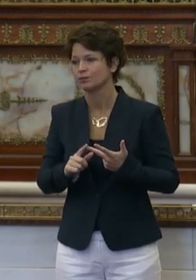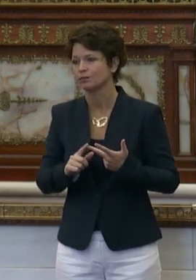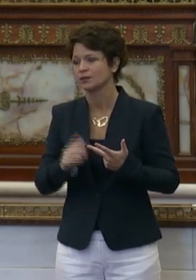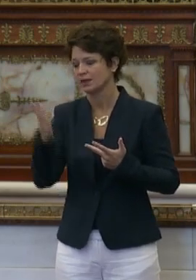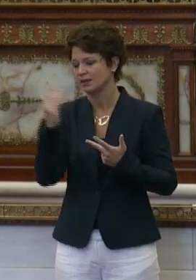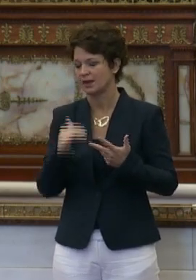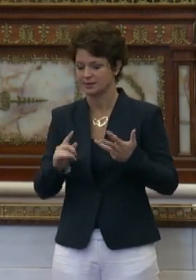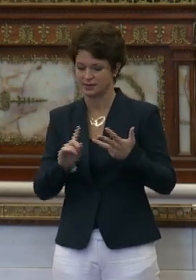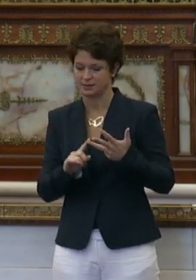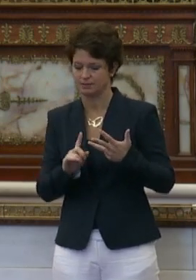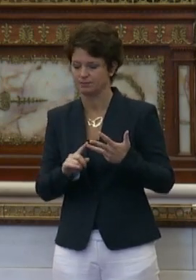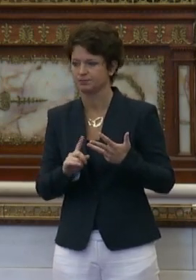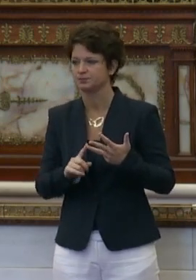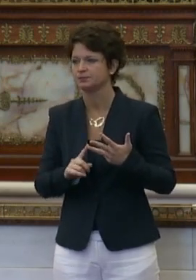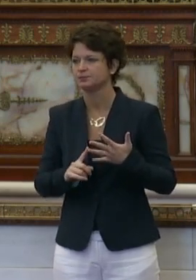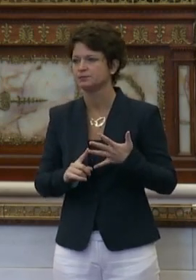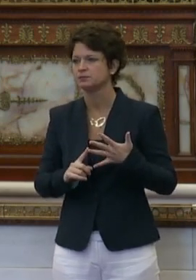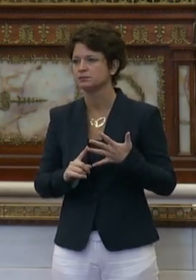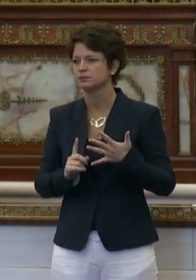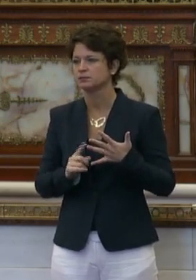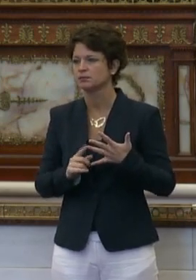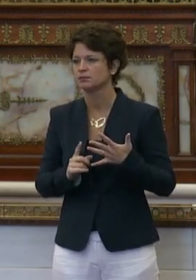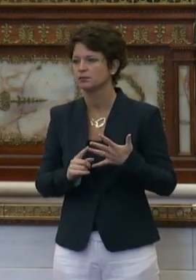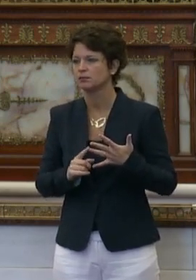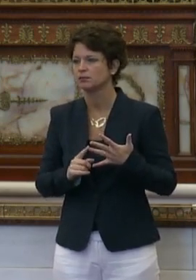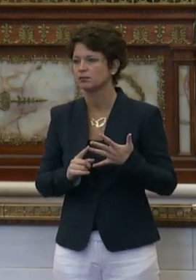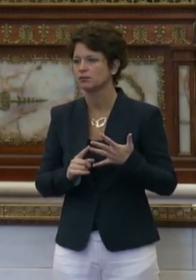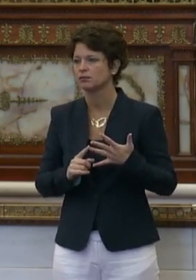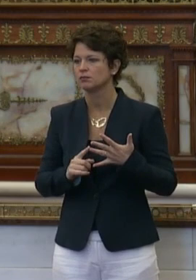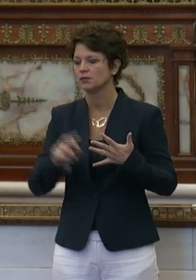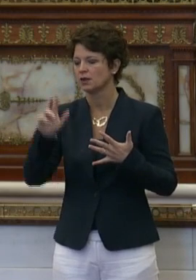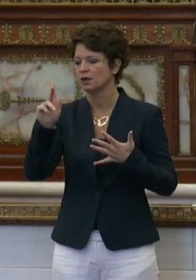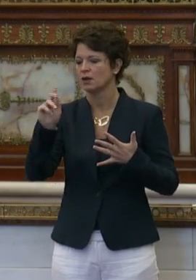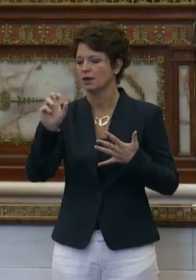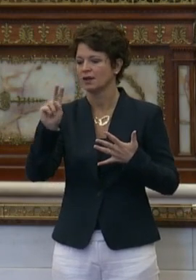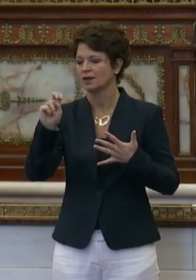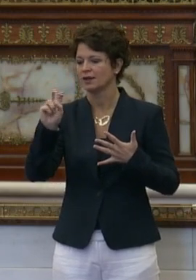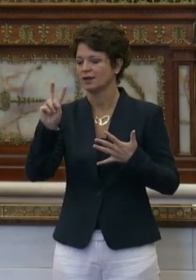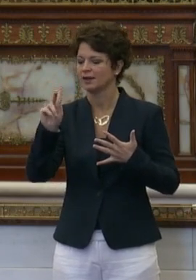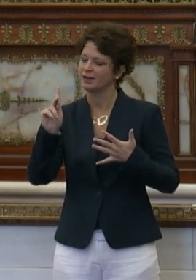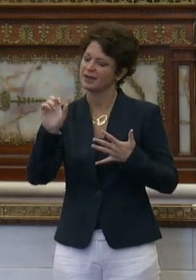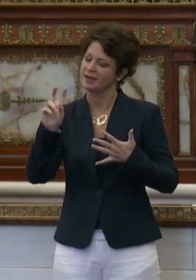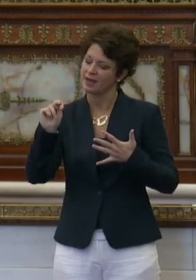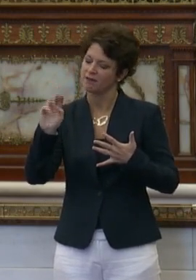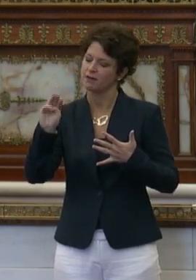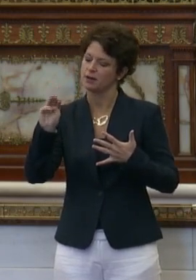Next speaker, Mr. Decker. Next speaker, Kevin Moyer.